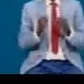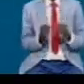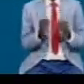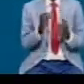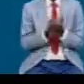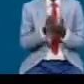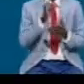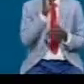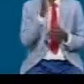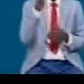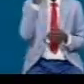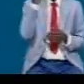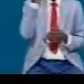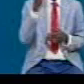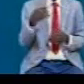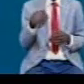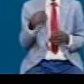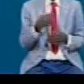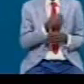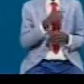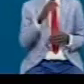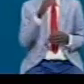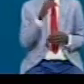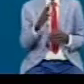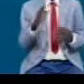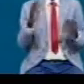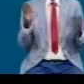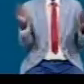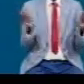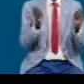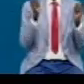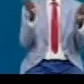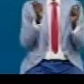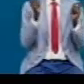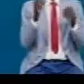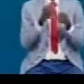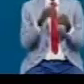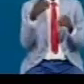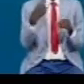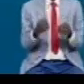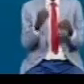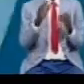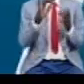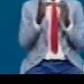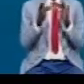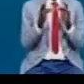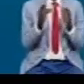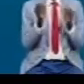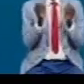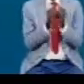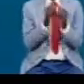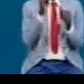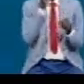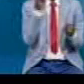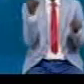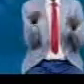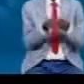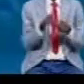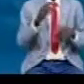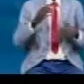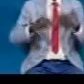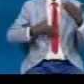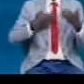the reason why we are celebrating in the social media with Sister Joy Ugolo